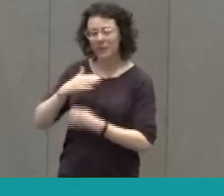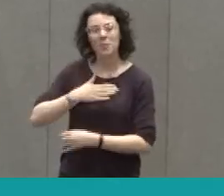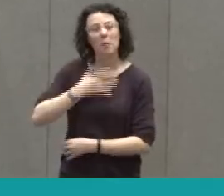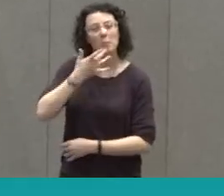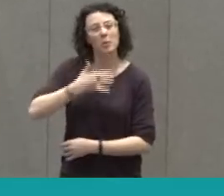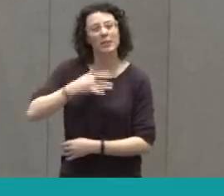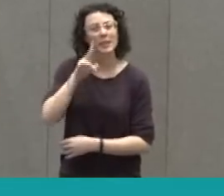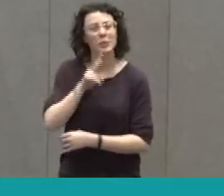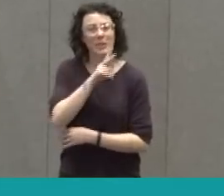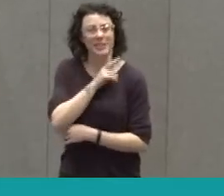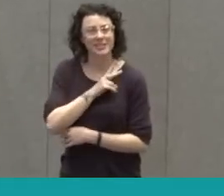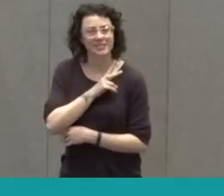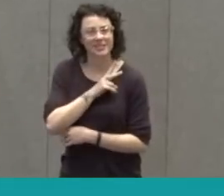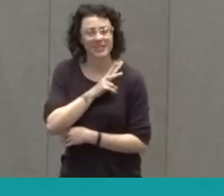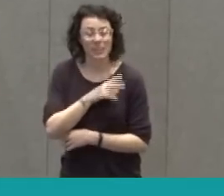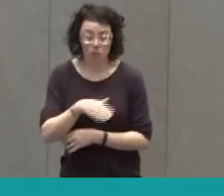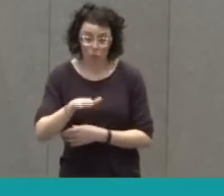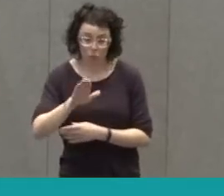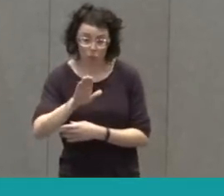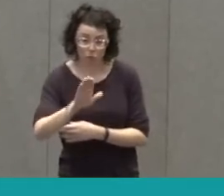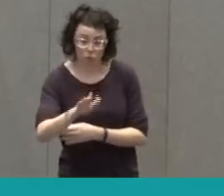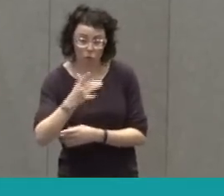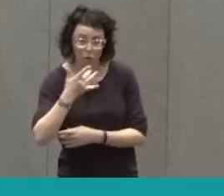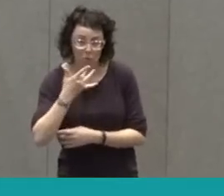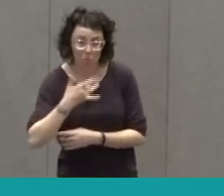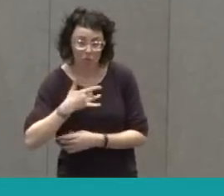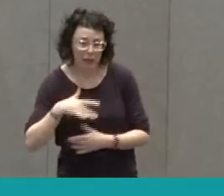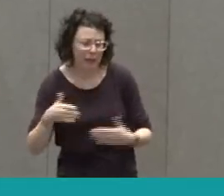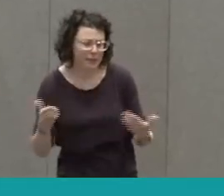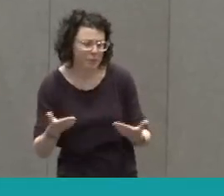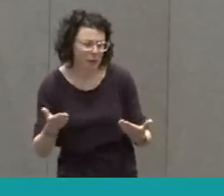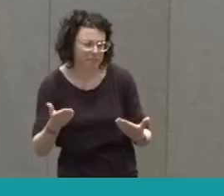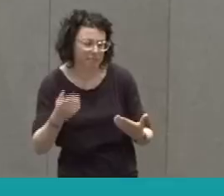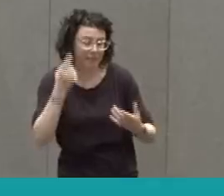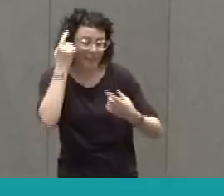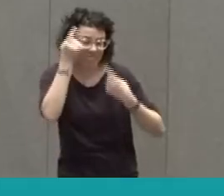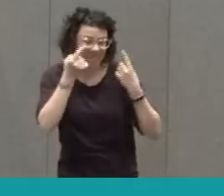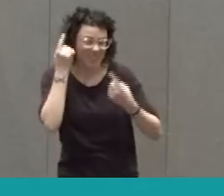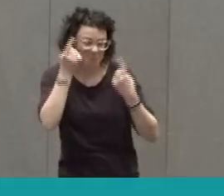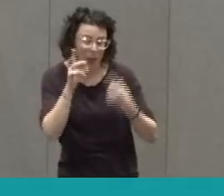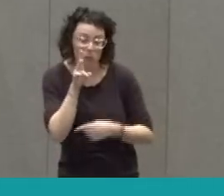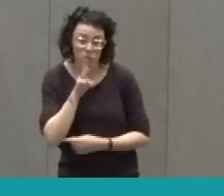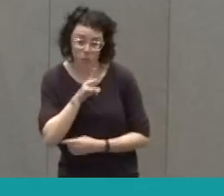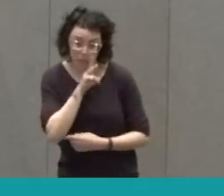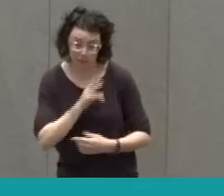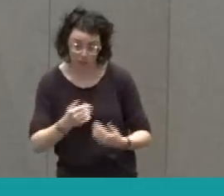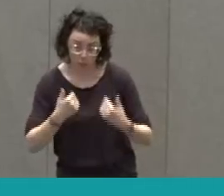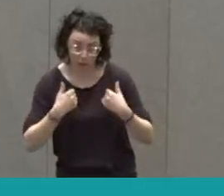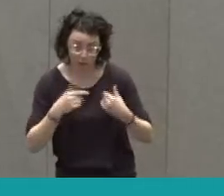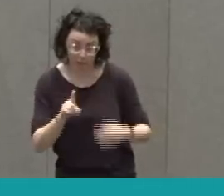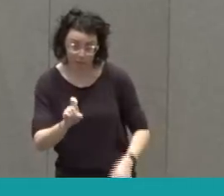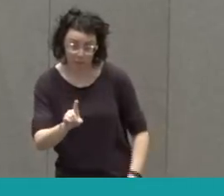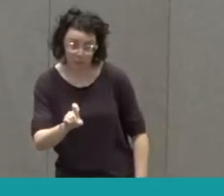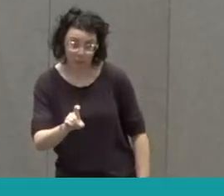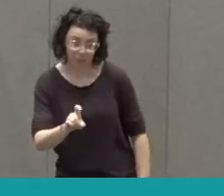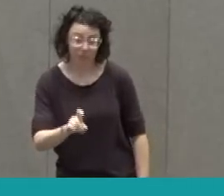I have went ahead and I've got some birthdays up here that I have asked several people